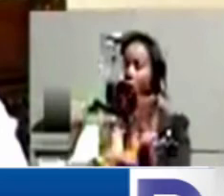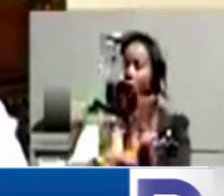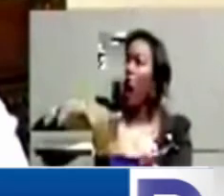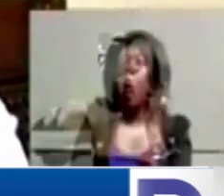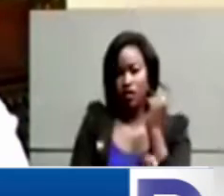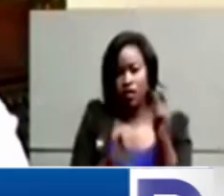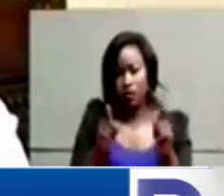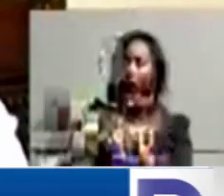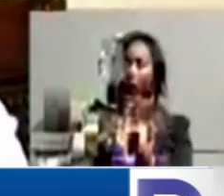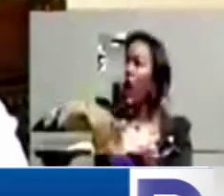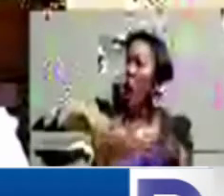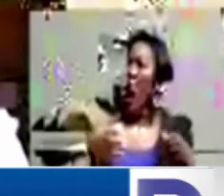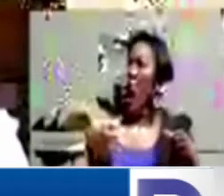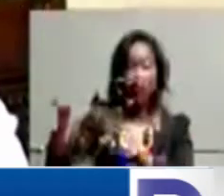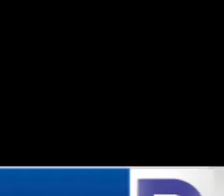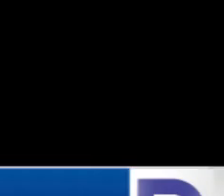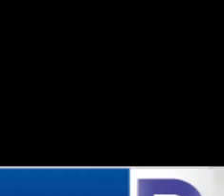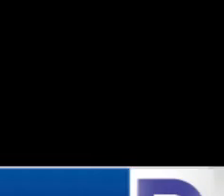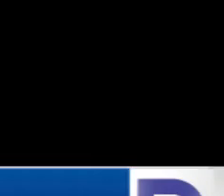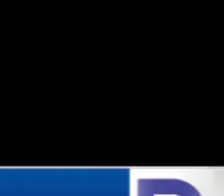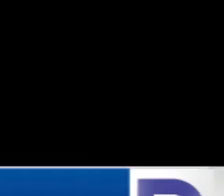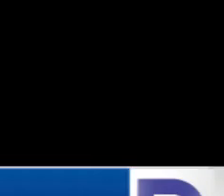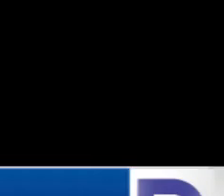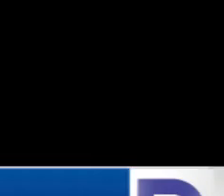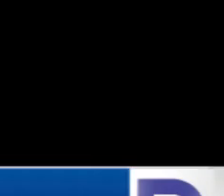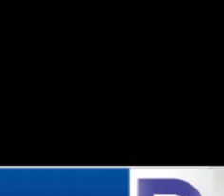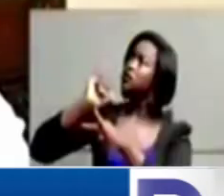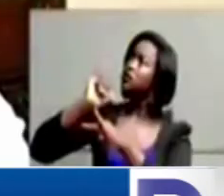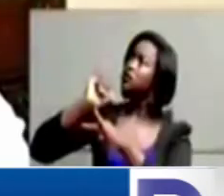5, we cannot stop Ugandans coming back